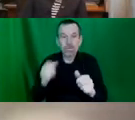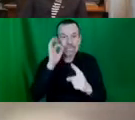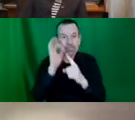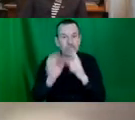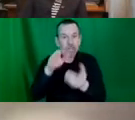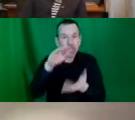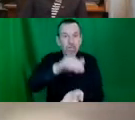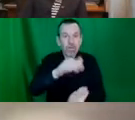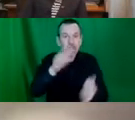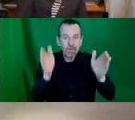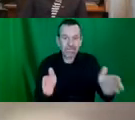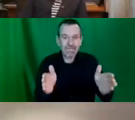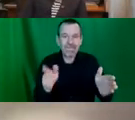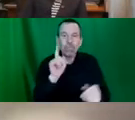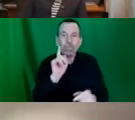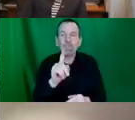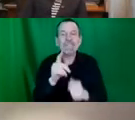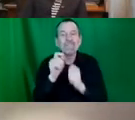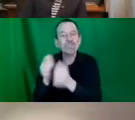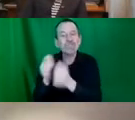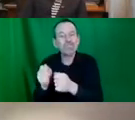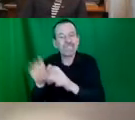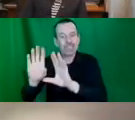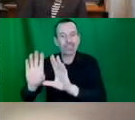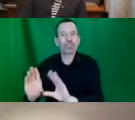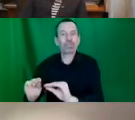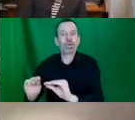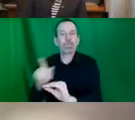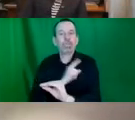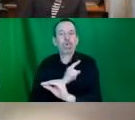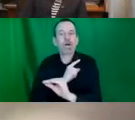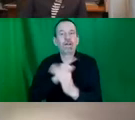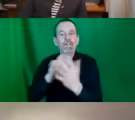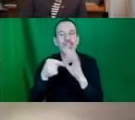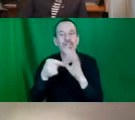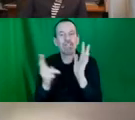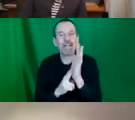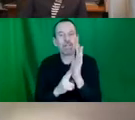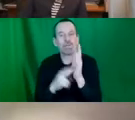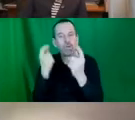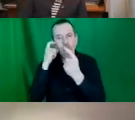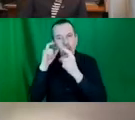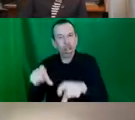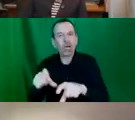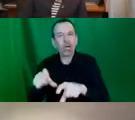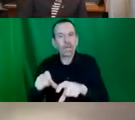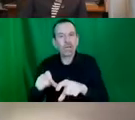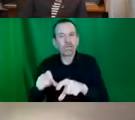was then halted due to the January lockdown, but hopefully can continue once the studios can be accessed again.